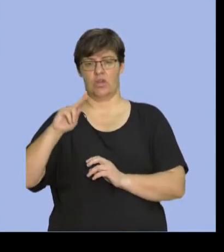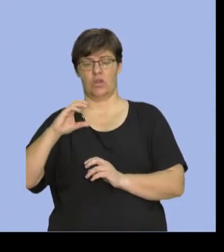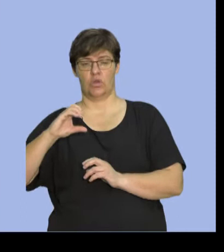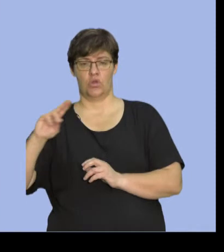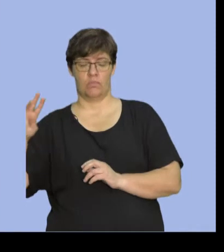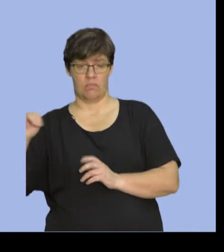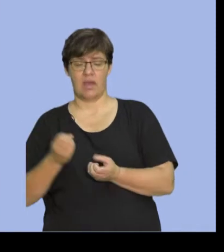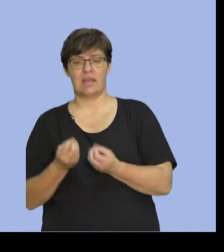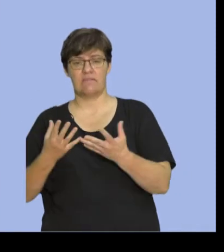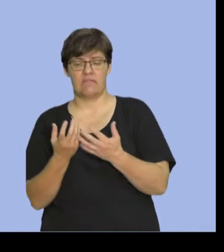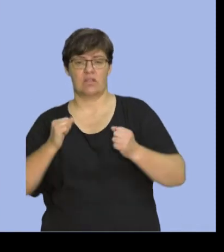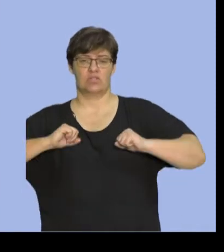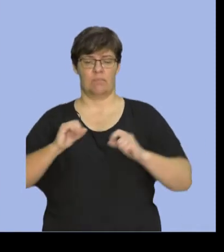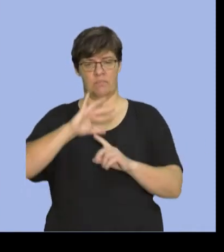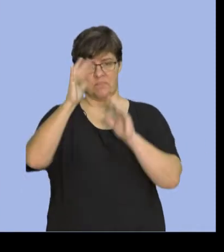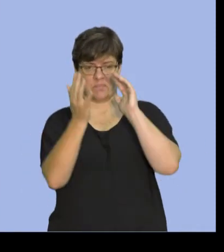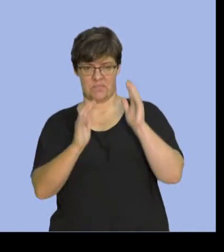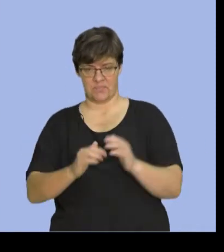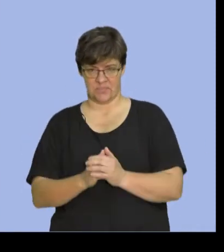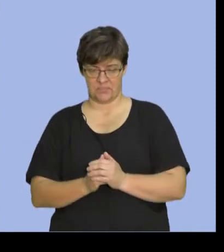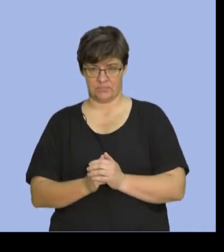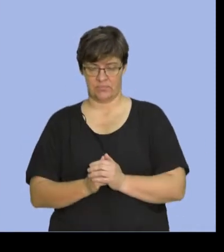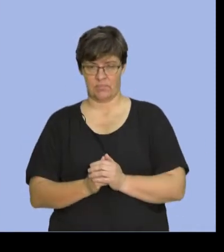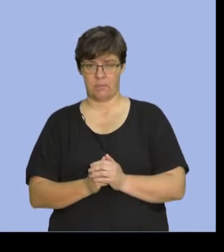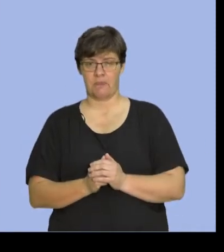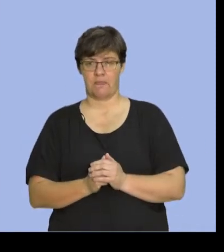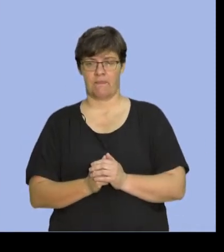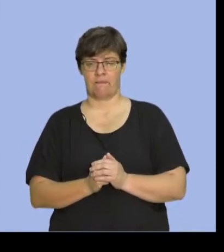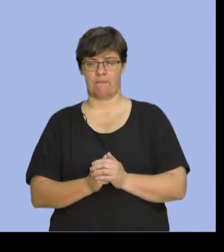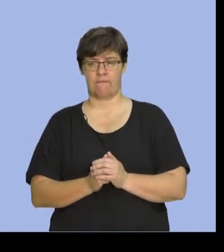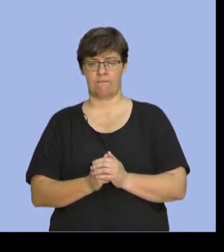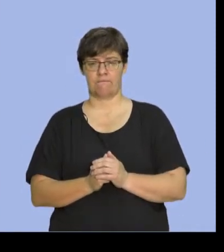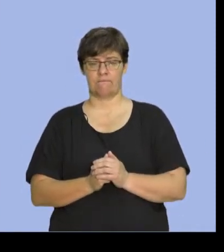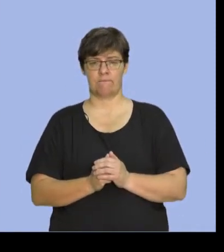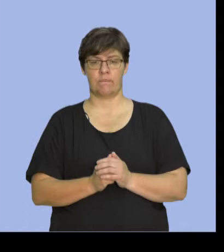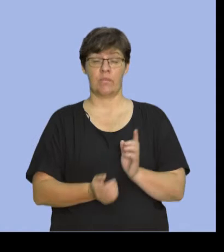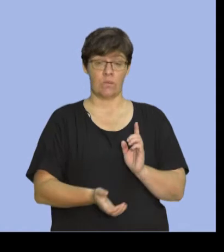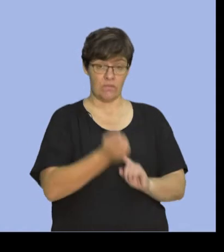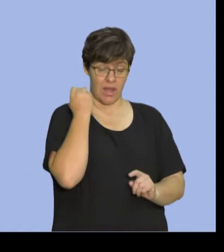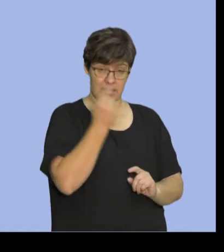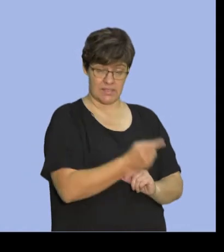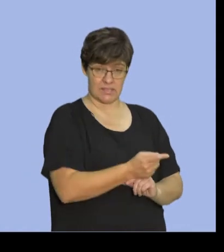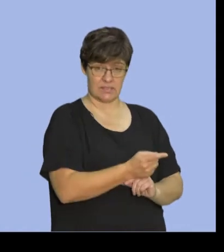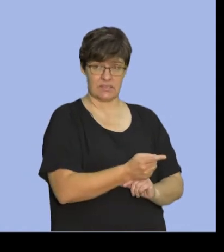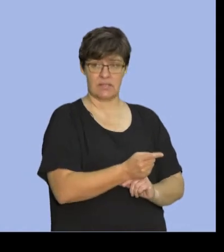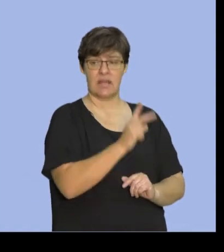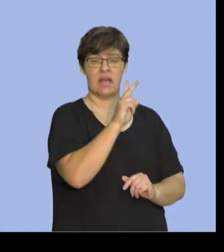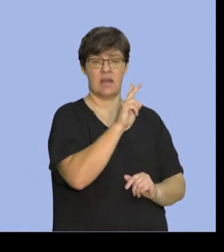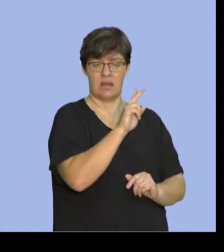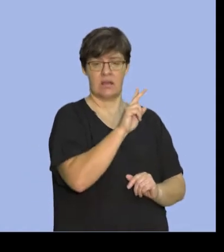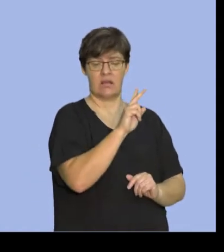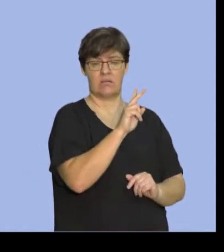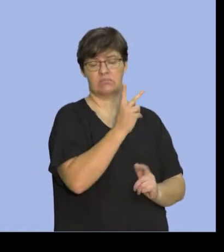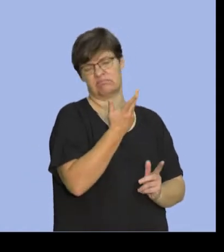giving the cell its shape and giving it form. We do find vesicles or